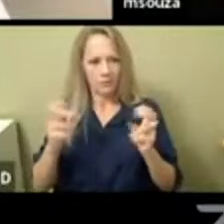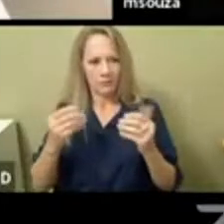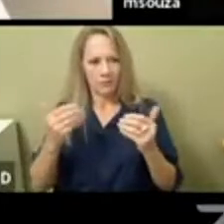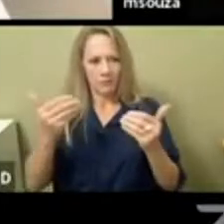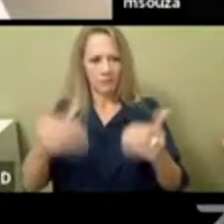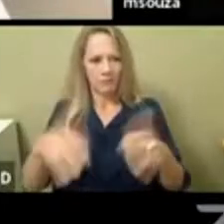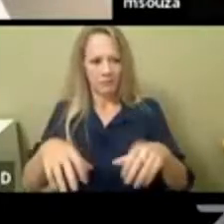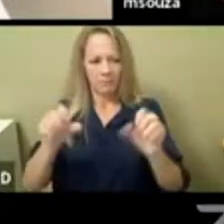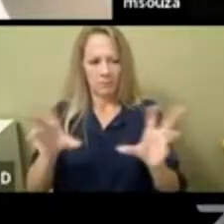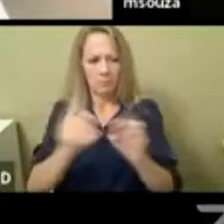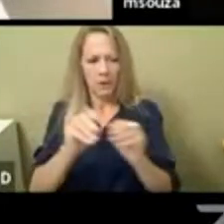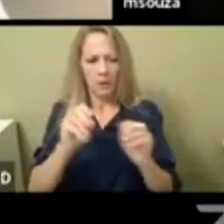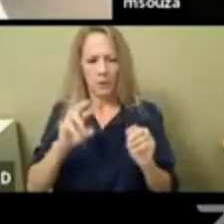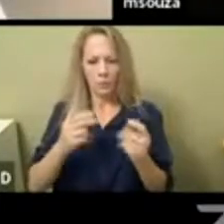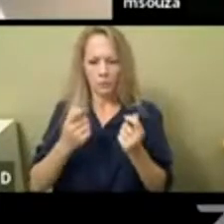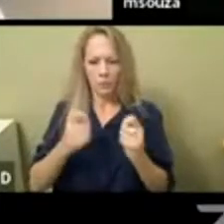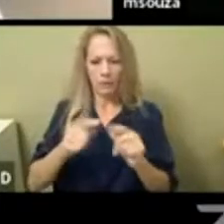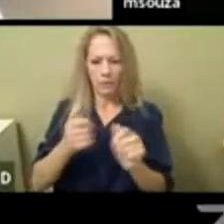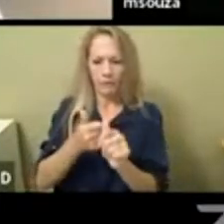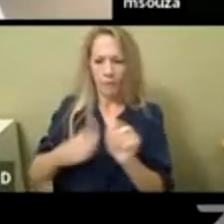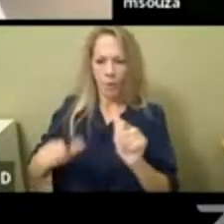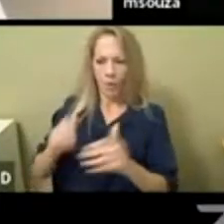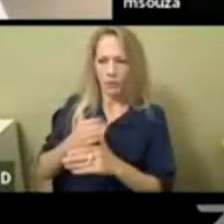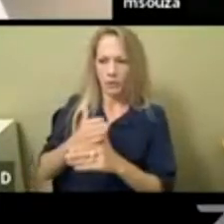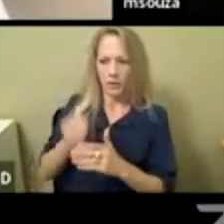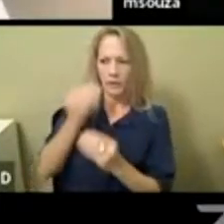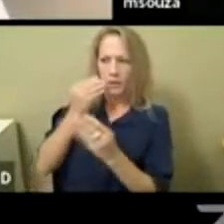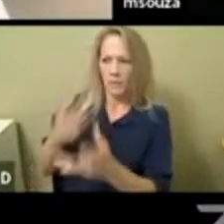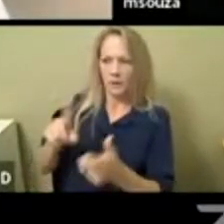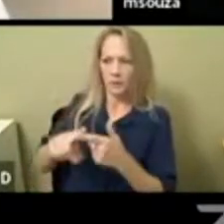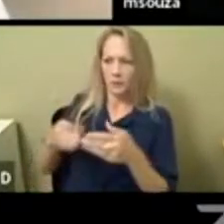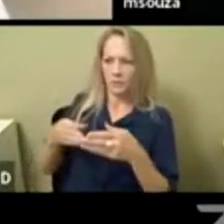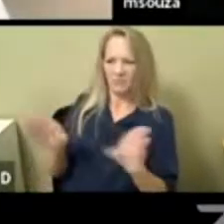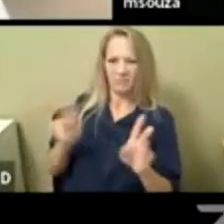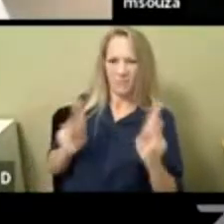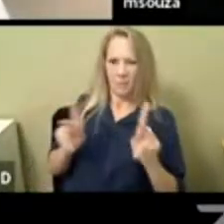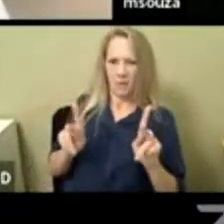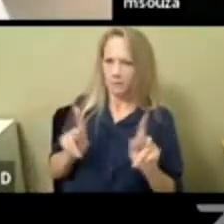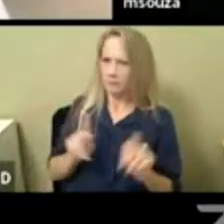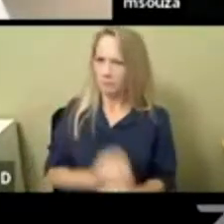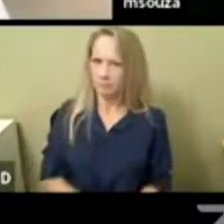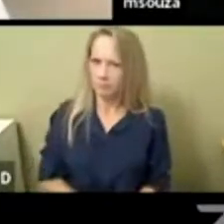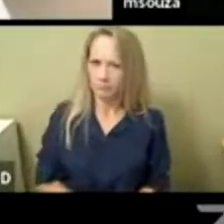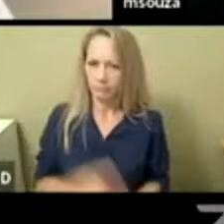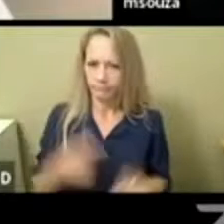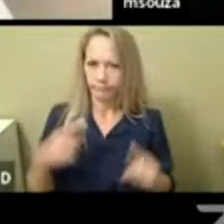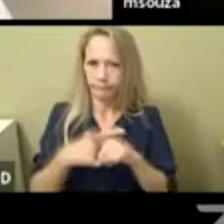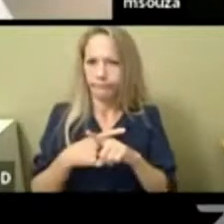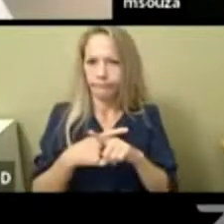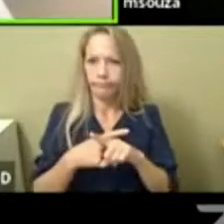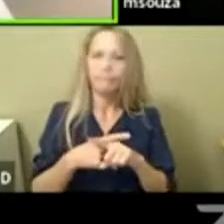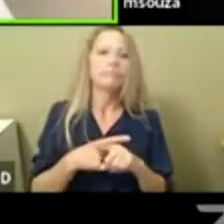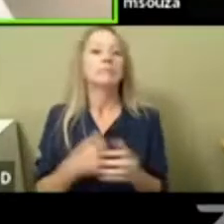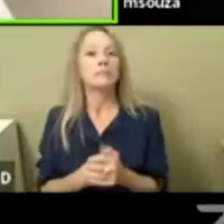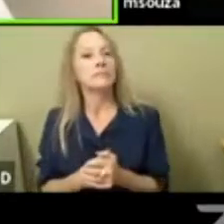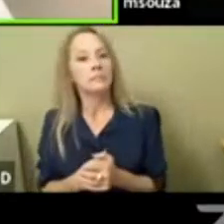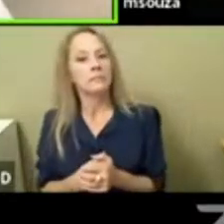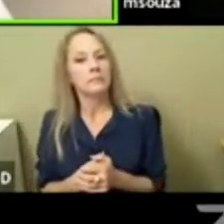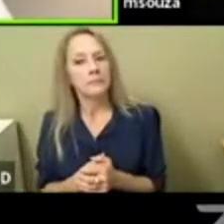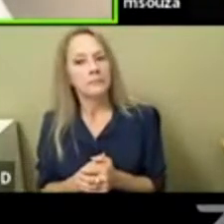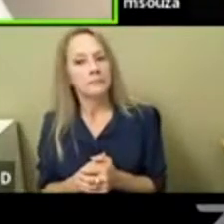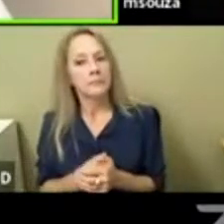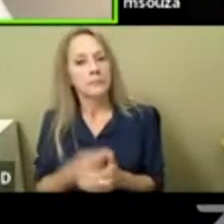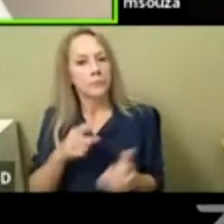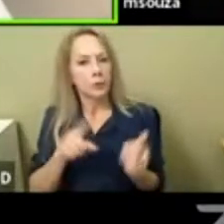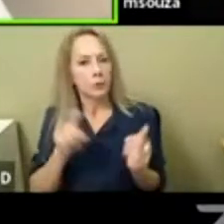to avoid sharing information with the public. That's absolutely contrary to the intent of the law. What we need to do